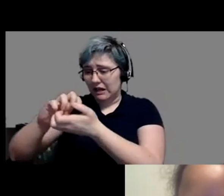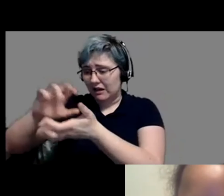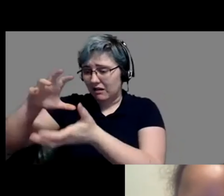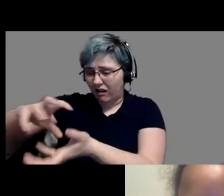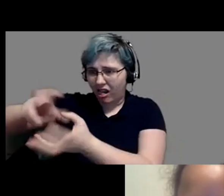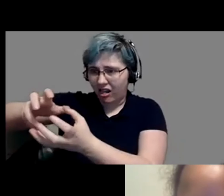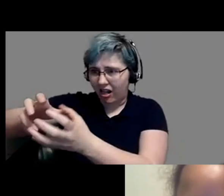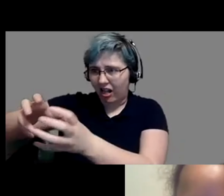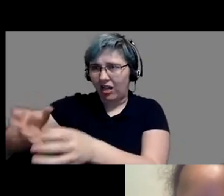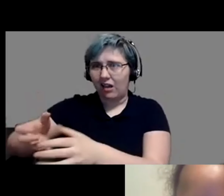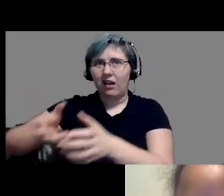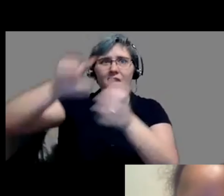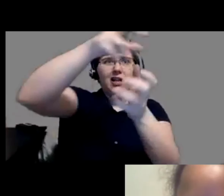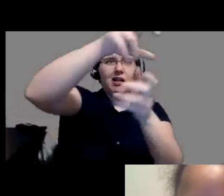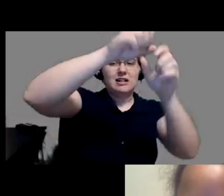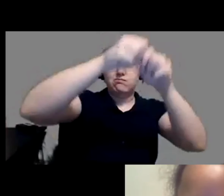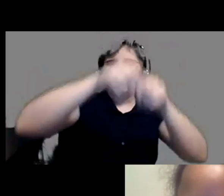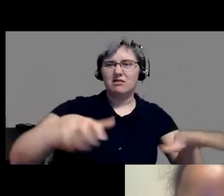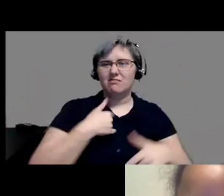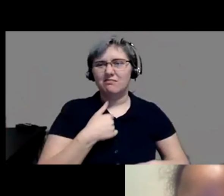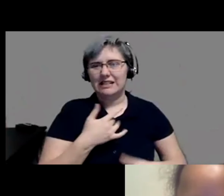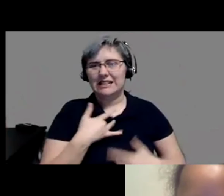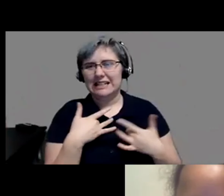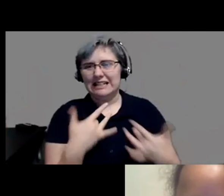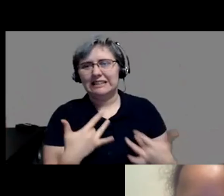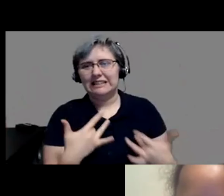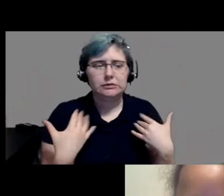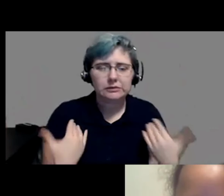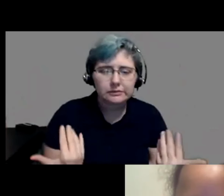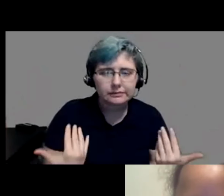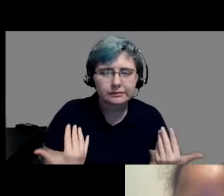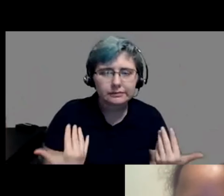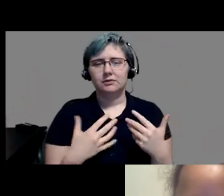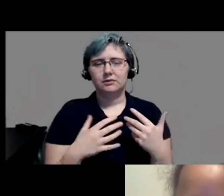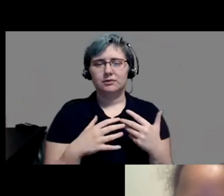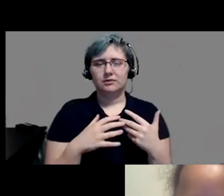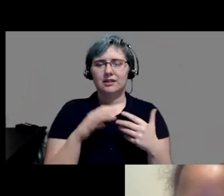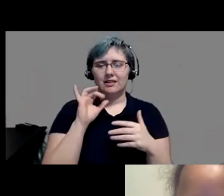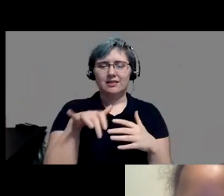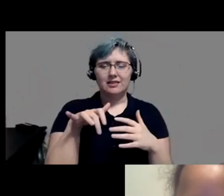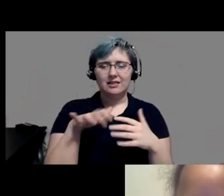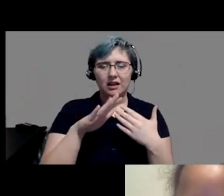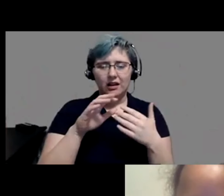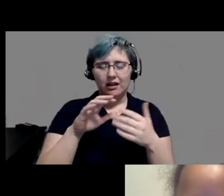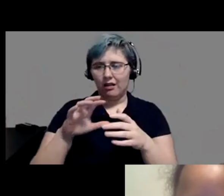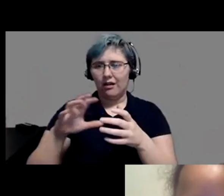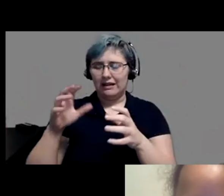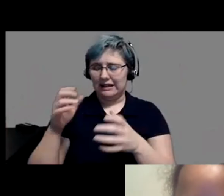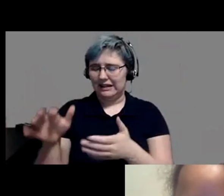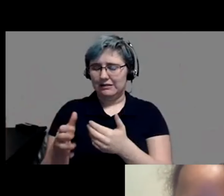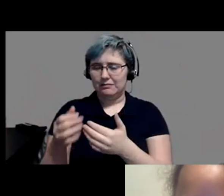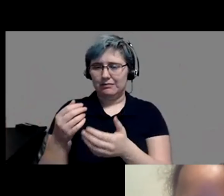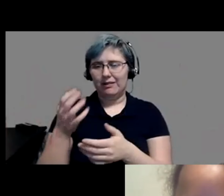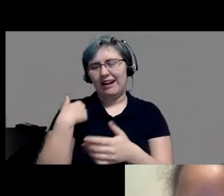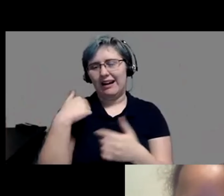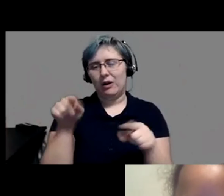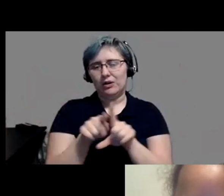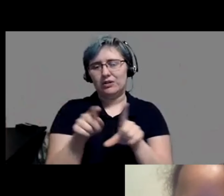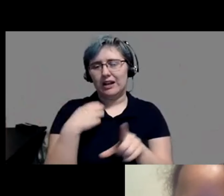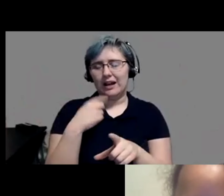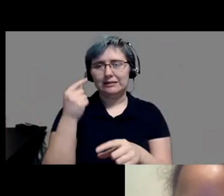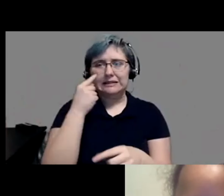being grounded to putting it in the coffee maker. So to make it whole beans, to be able to pick it up, because I also have